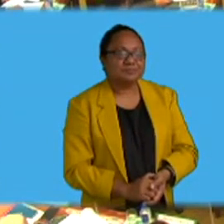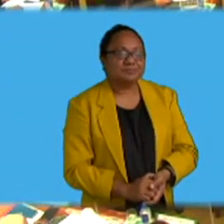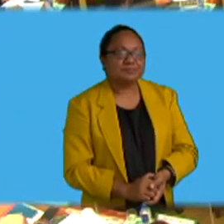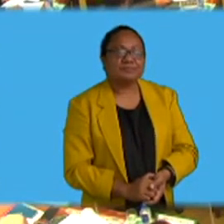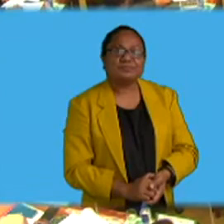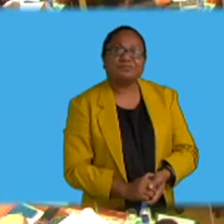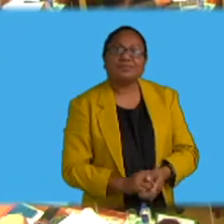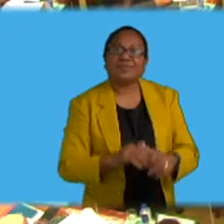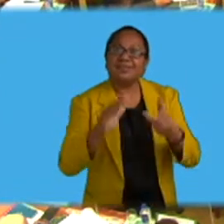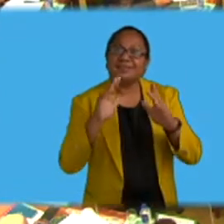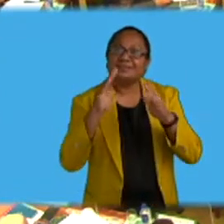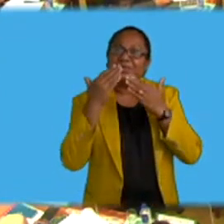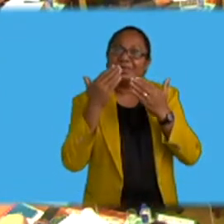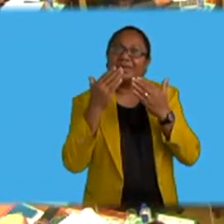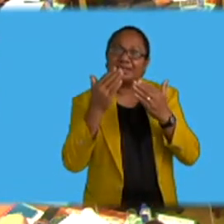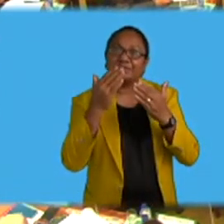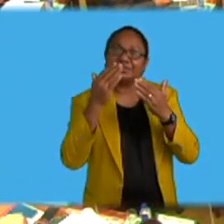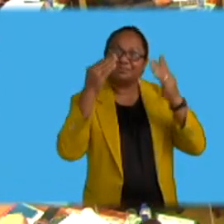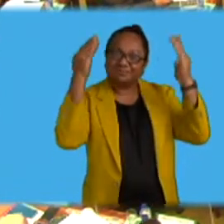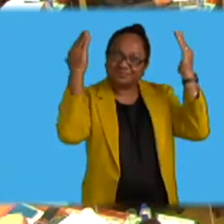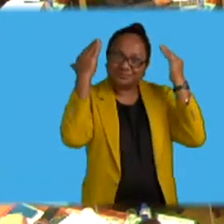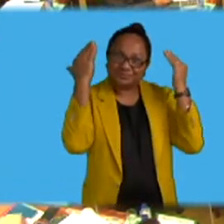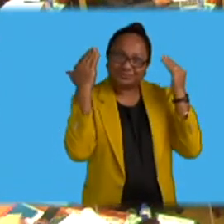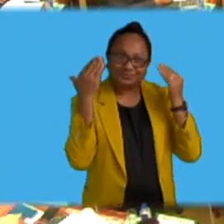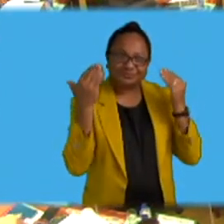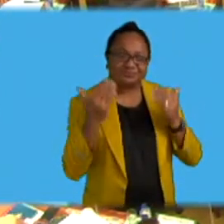Thank you, Madam Speaker.